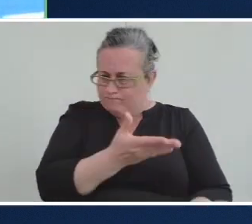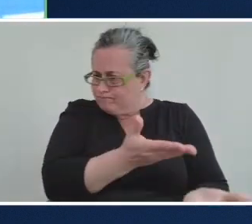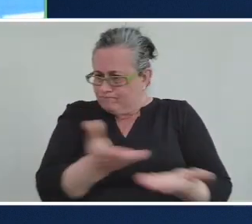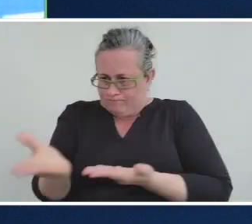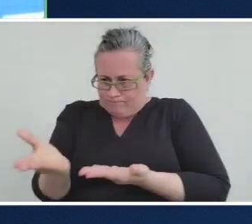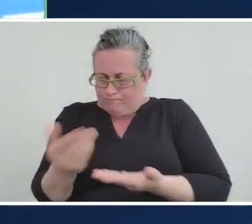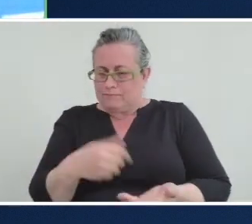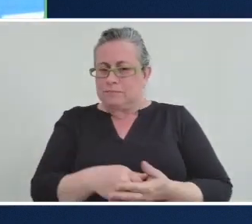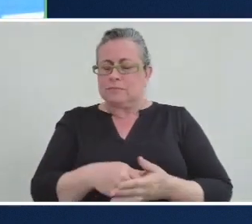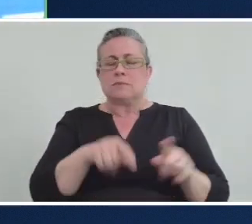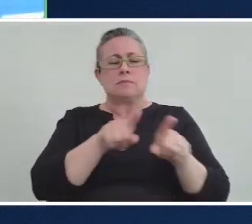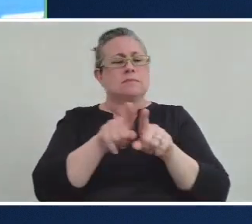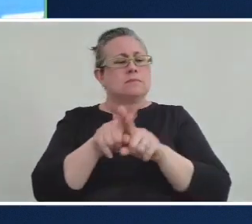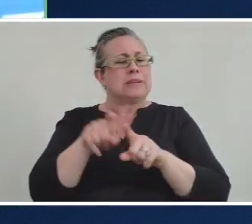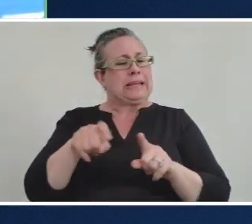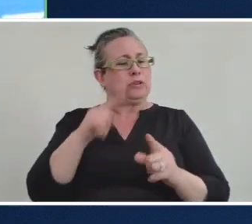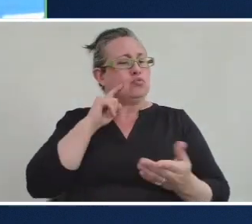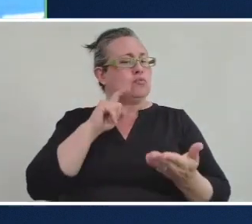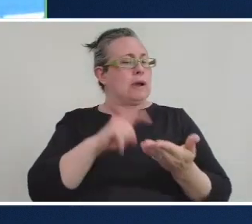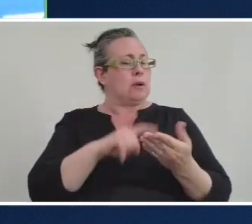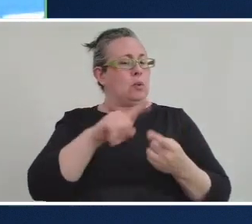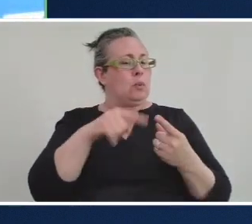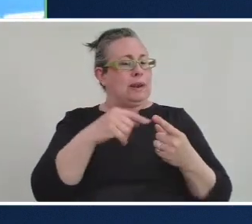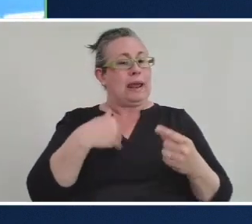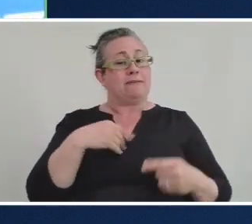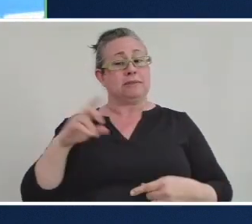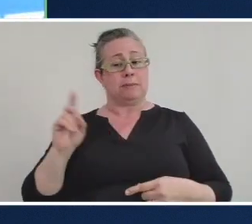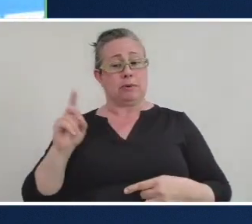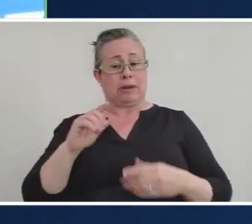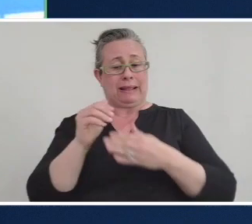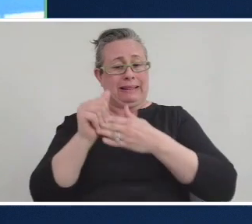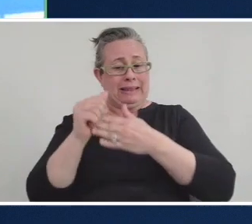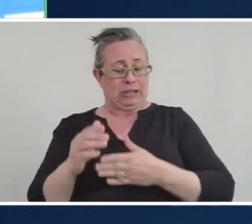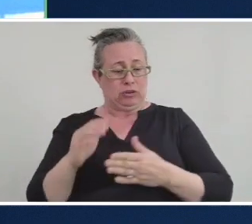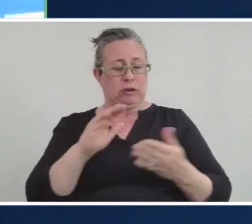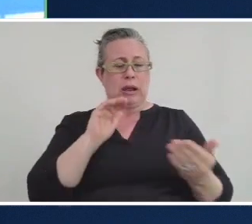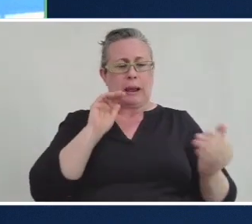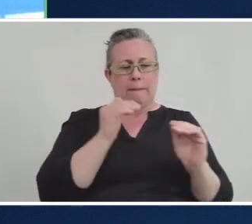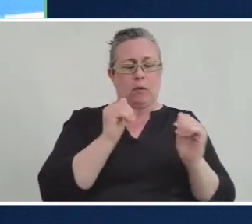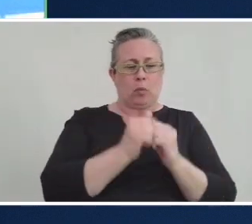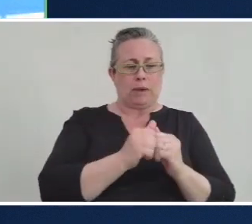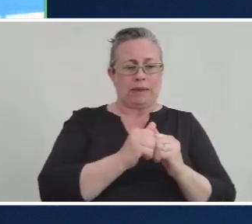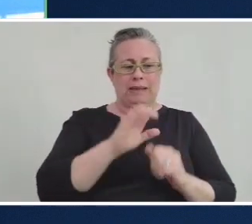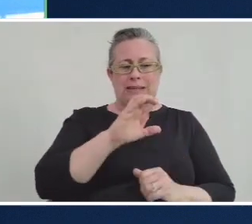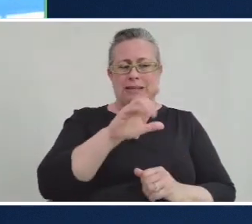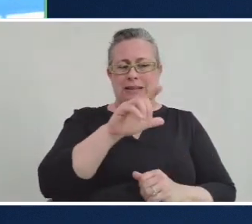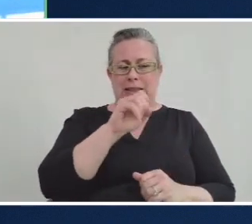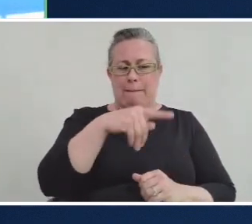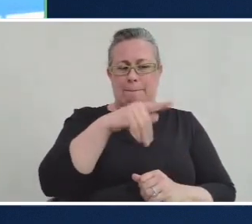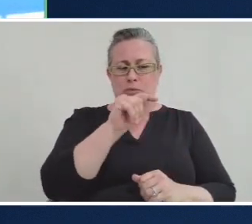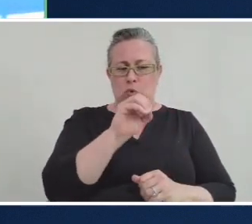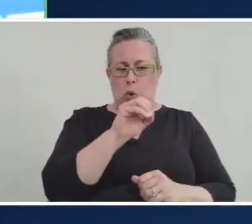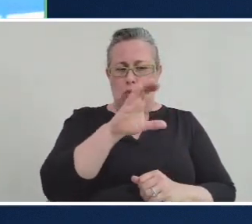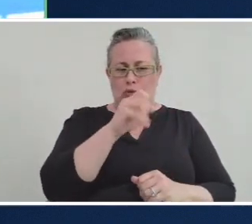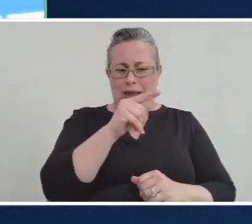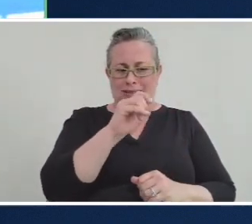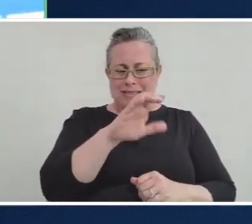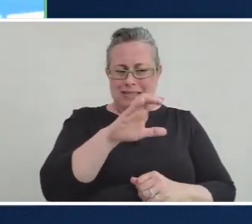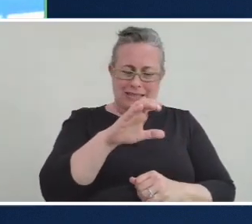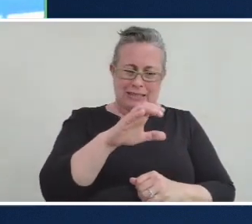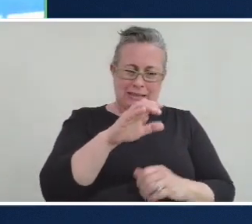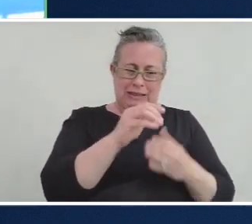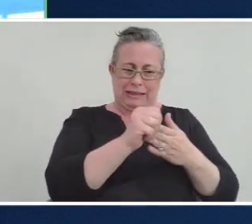also recognize when we have democratic leaders versus kleptocratic leaders, who usually have, as I said before,